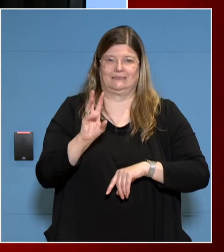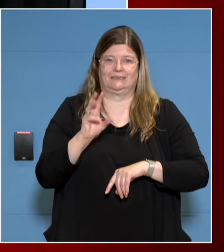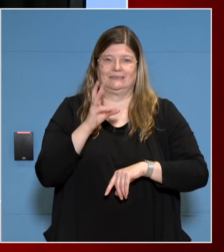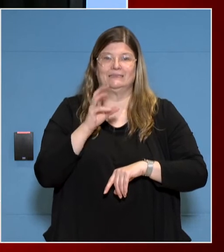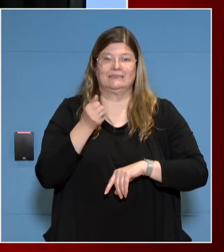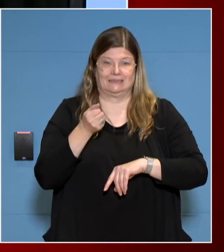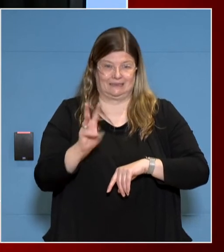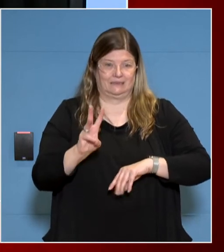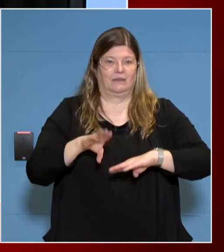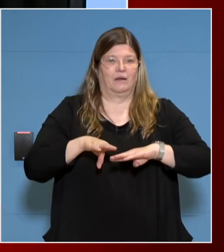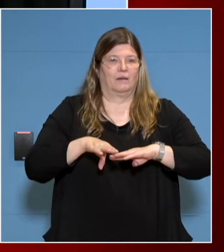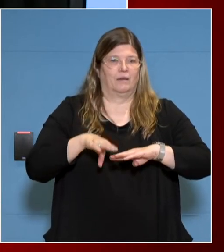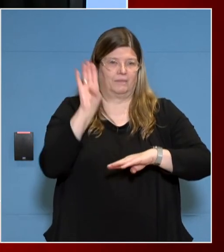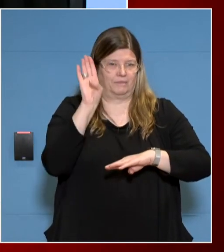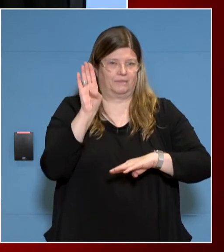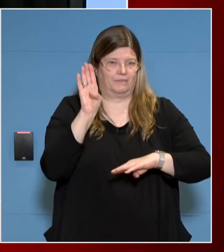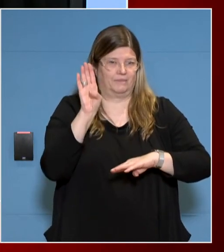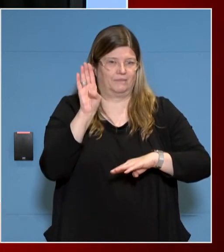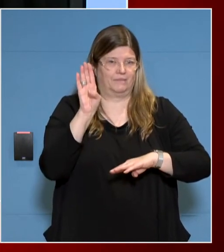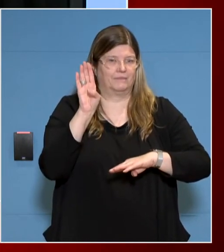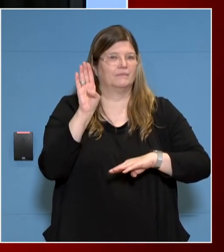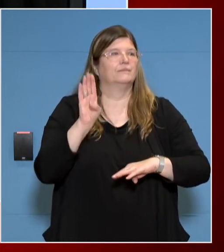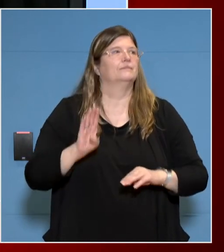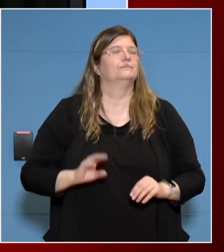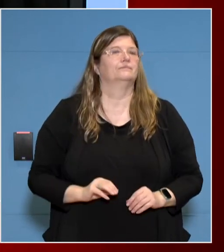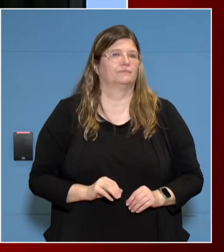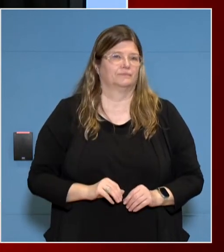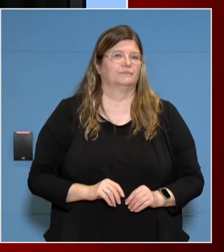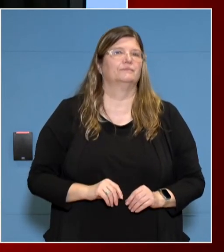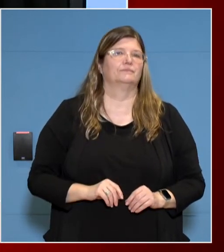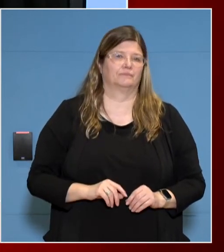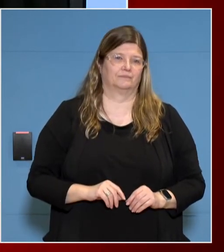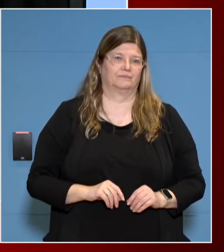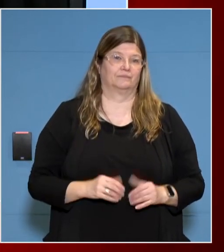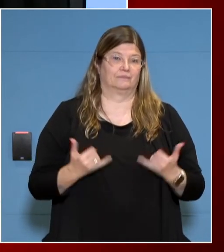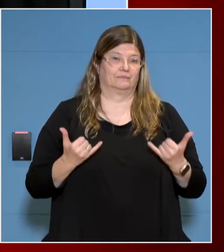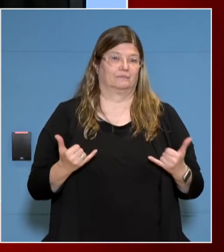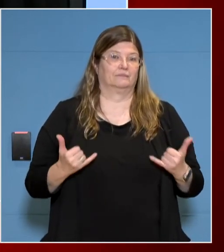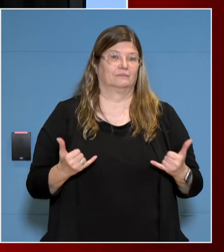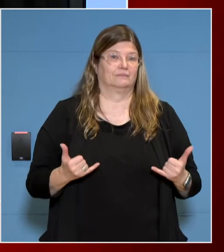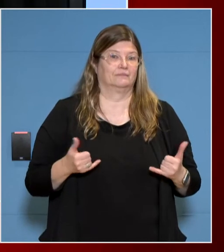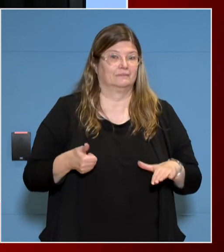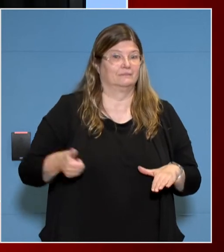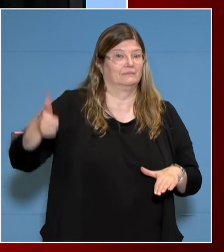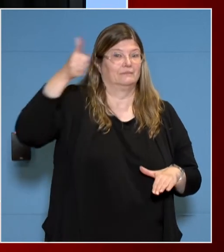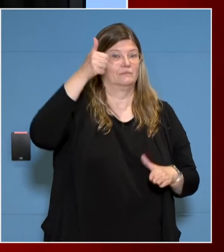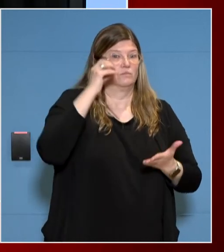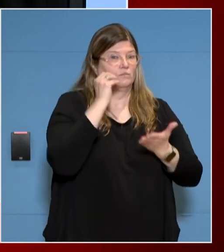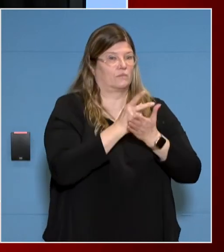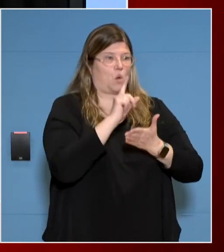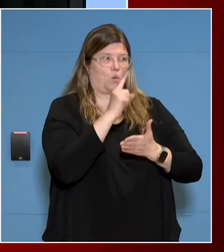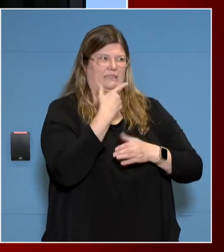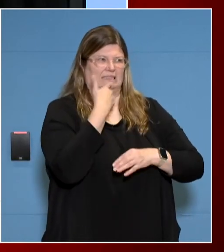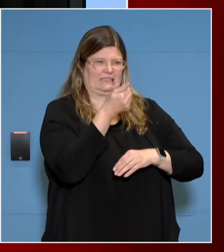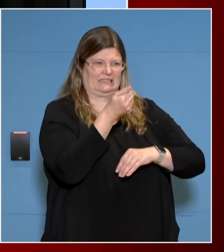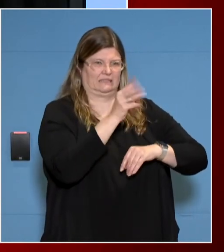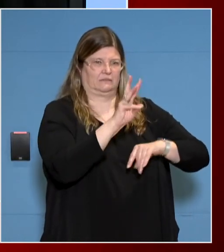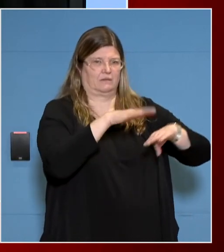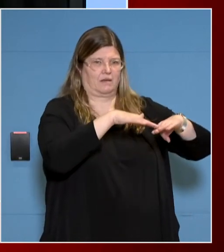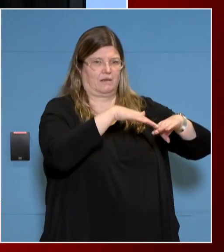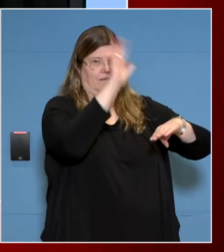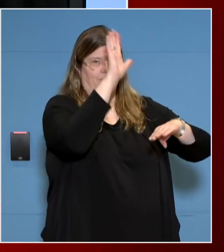side. And we, at this stage of approval, we don't anticipate making it